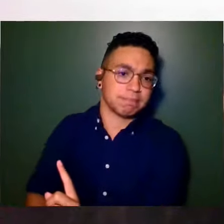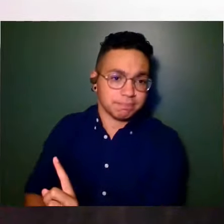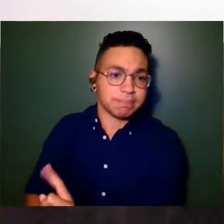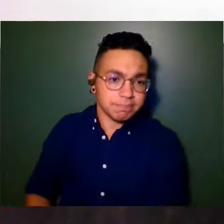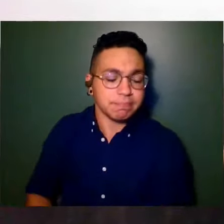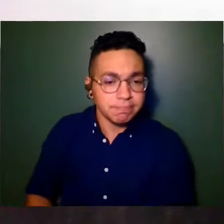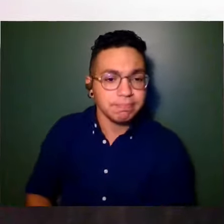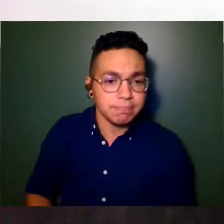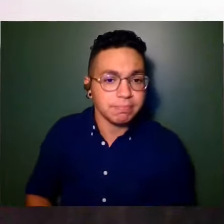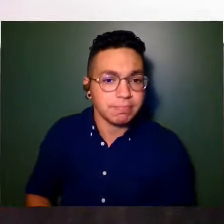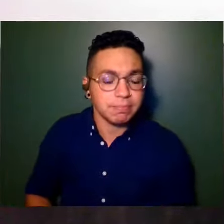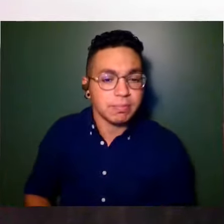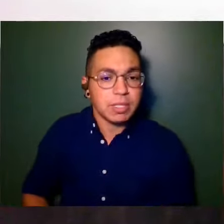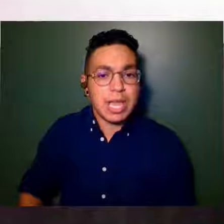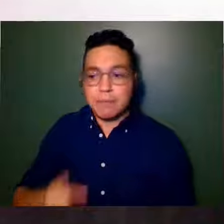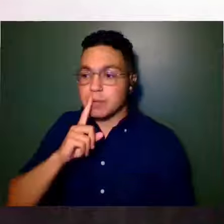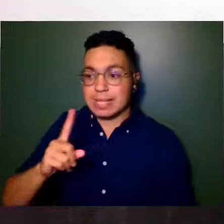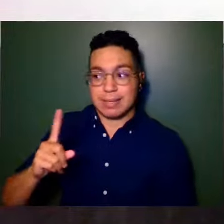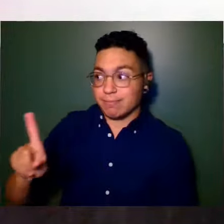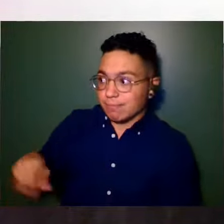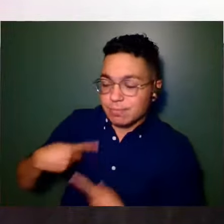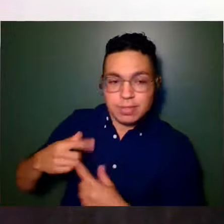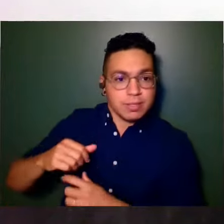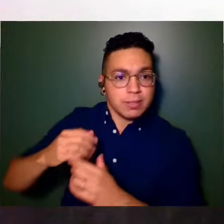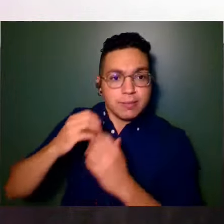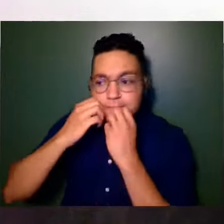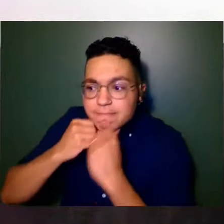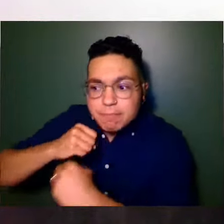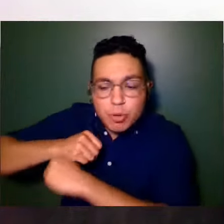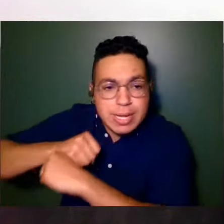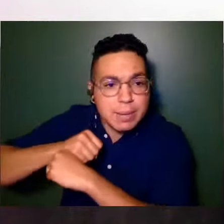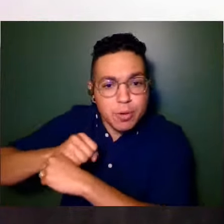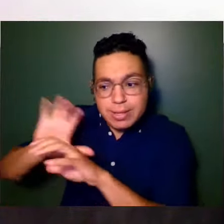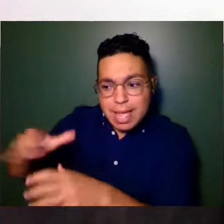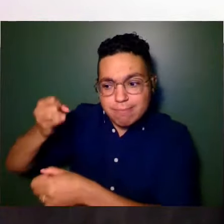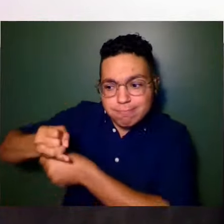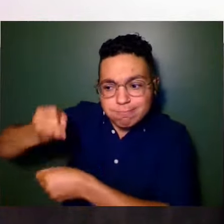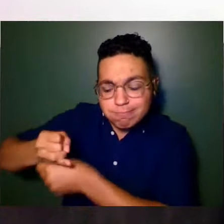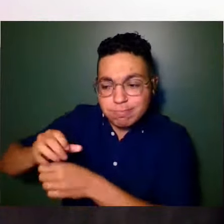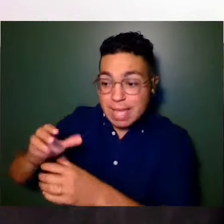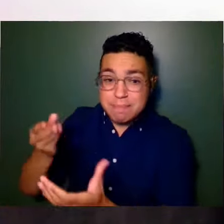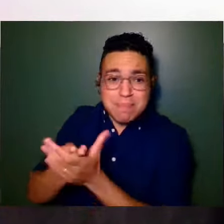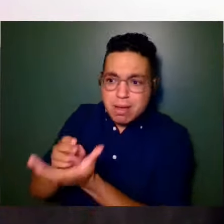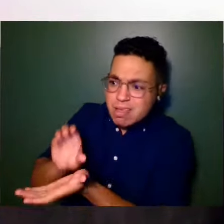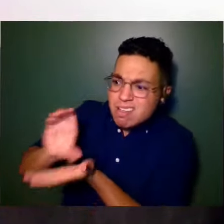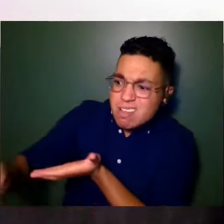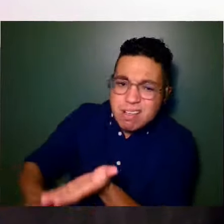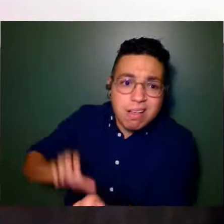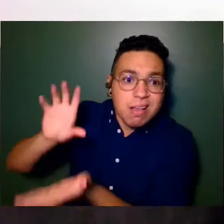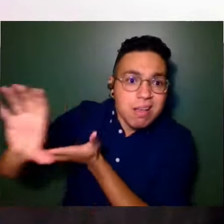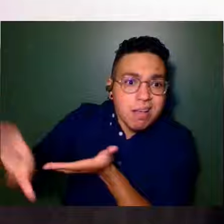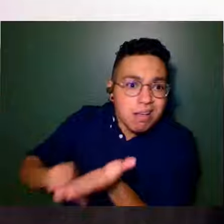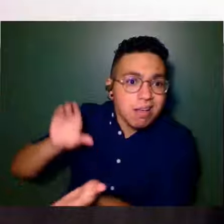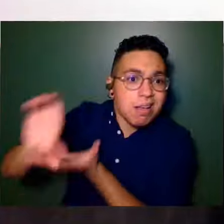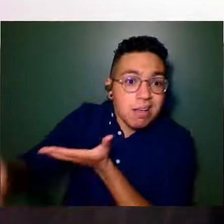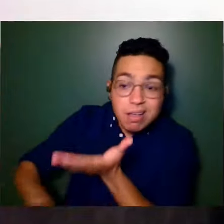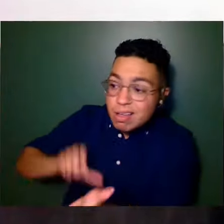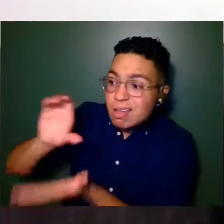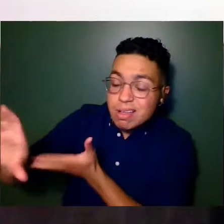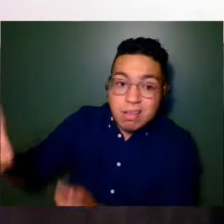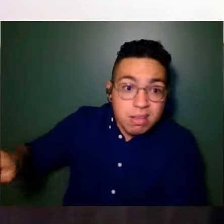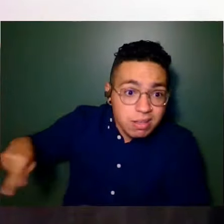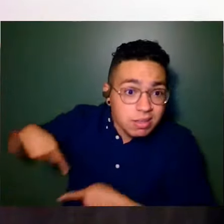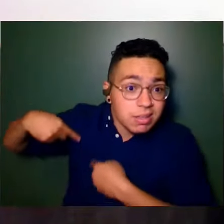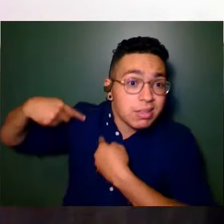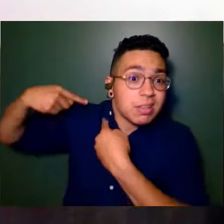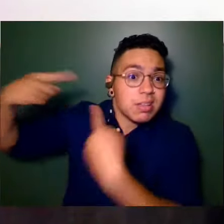It has just been protected decade after decade after decade and funded even more decade after decade after decade,